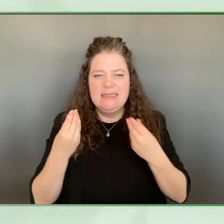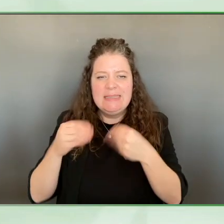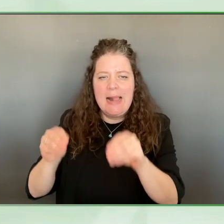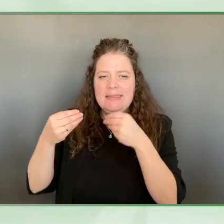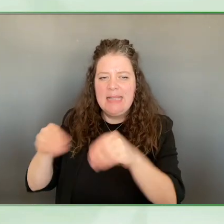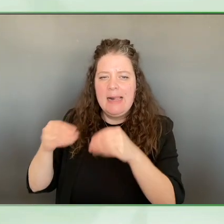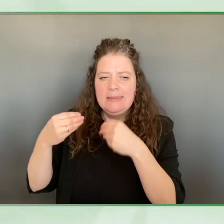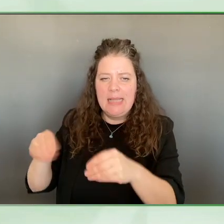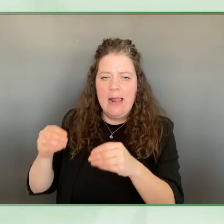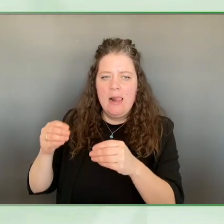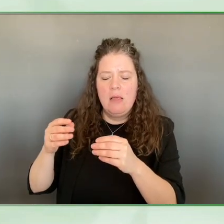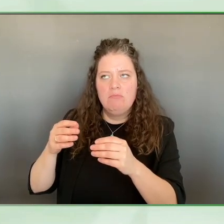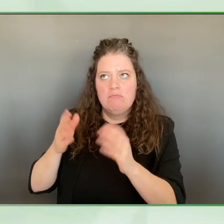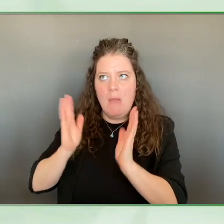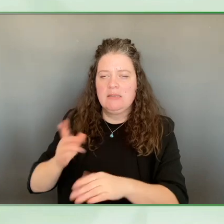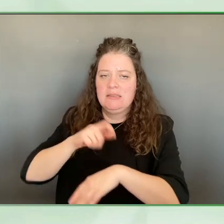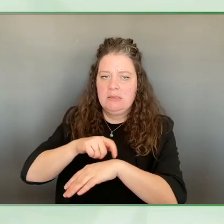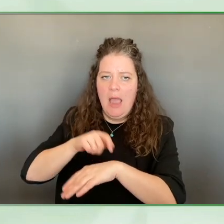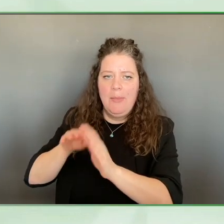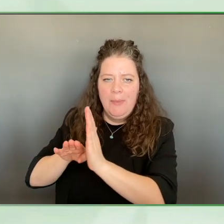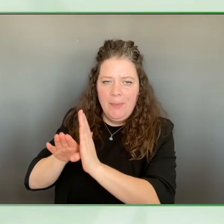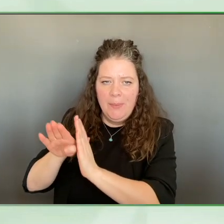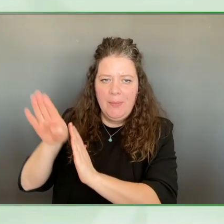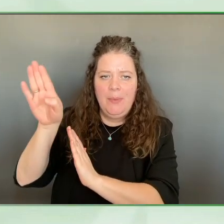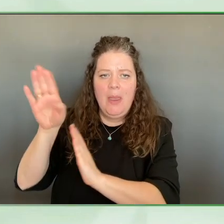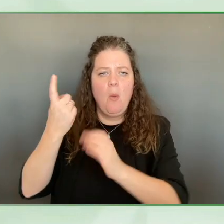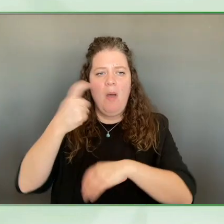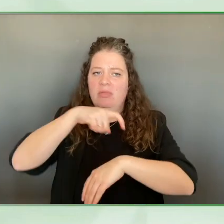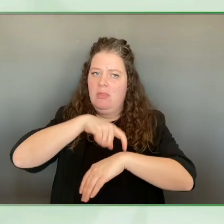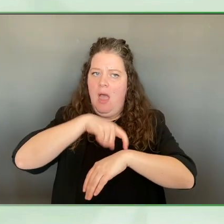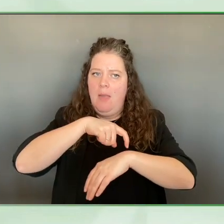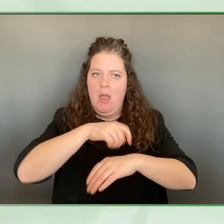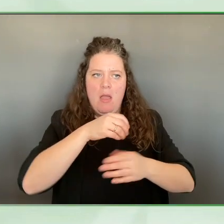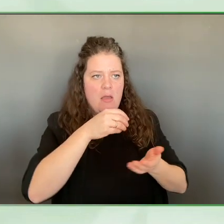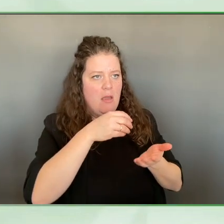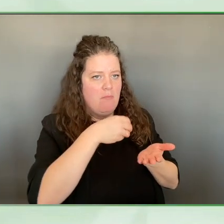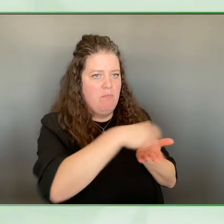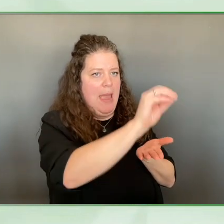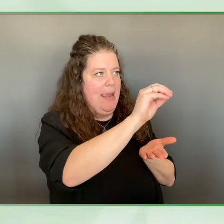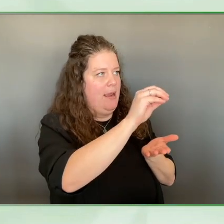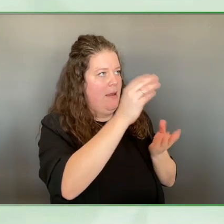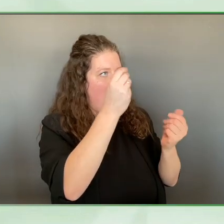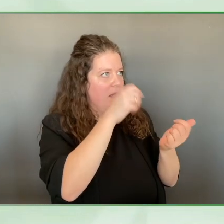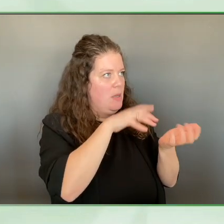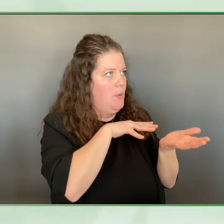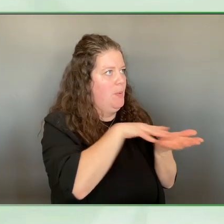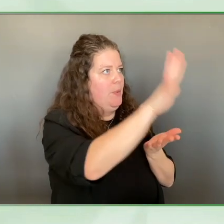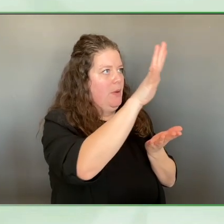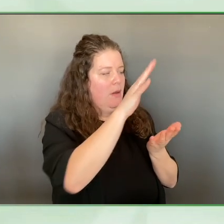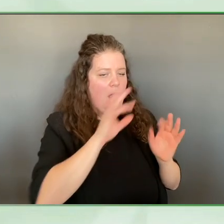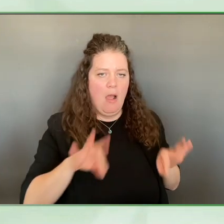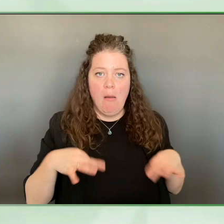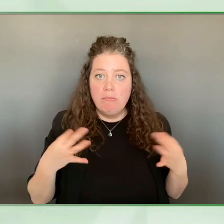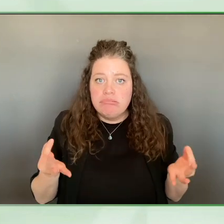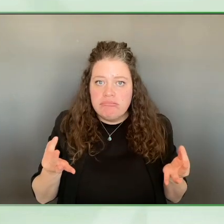that happened to me once, and it's a little bit difficult to overcome when you have no cash